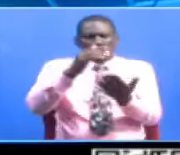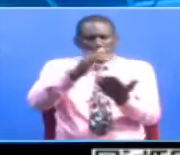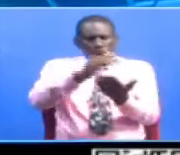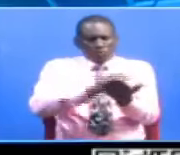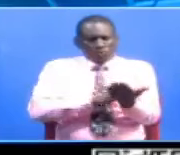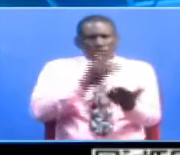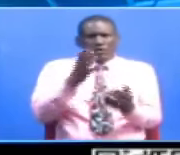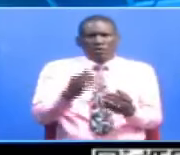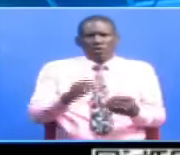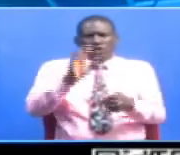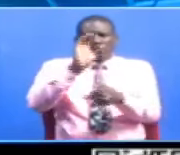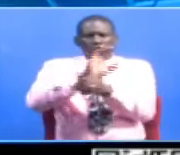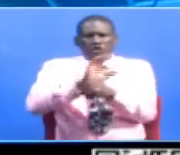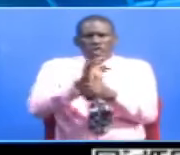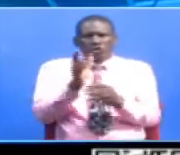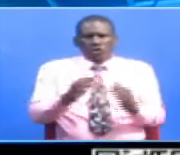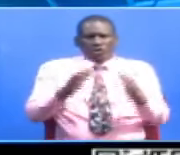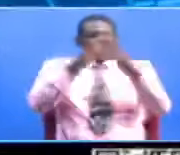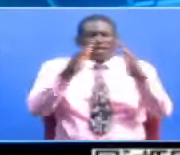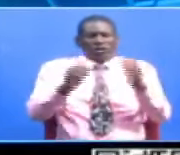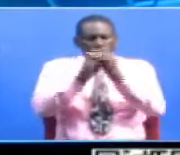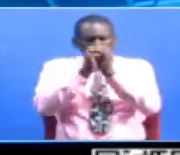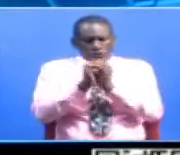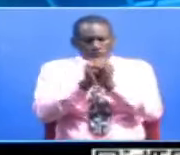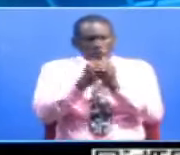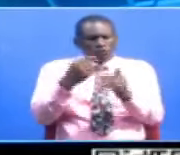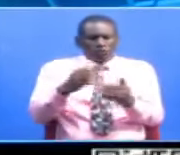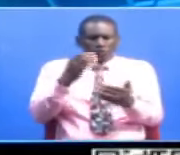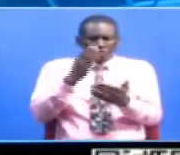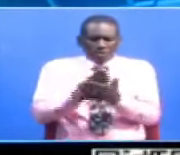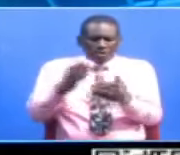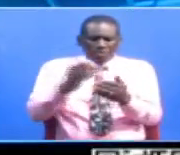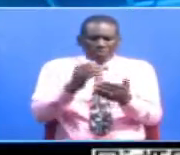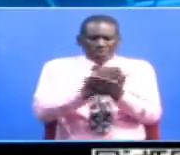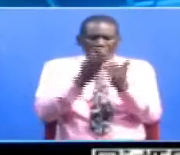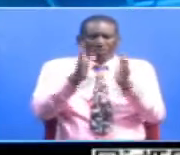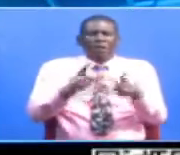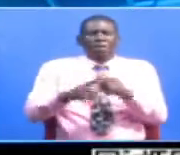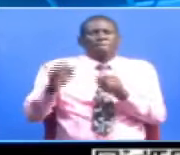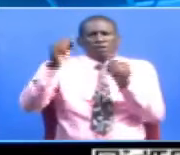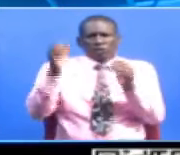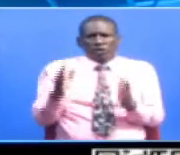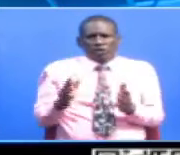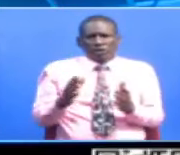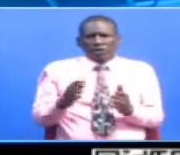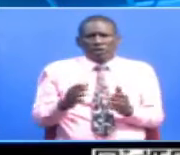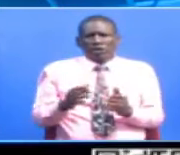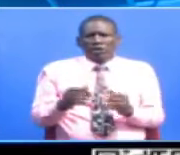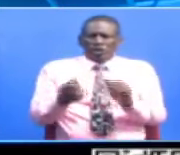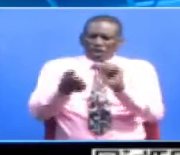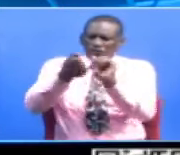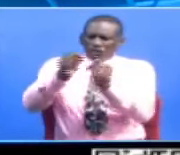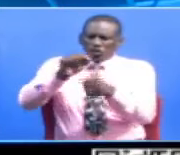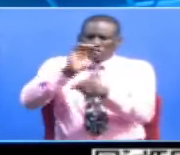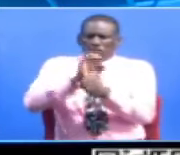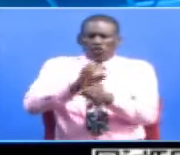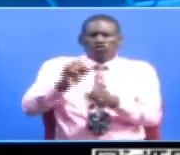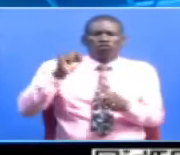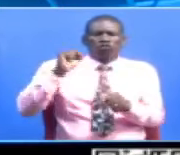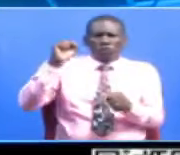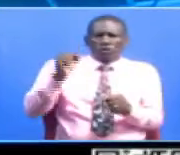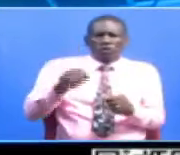Now, the church is a house of worship for believers, but politicians are turning the pulpit into a political stage.